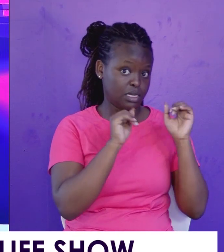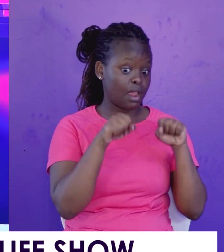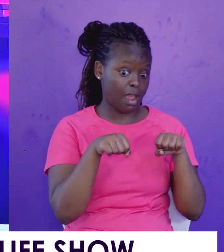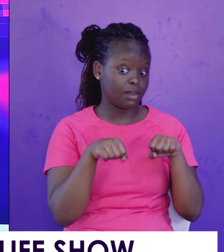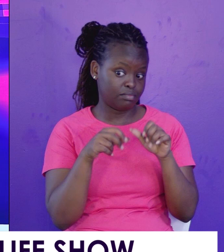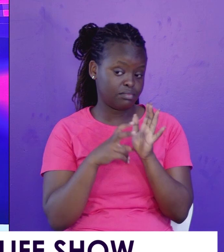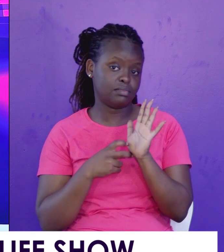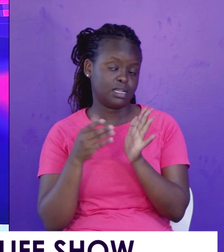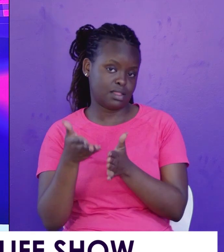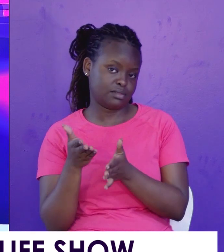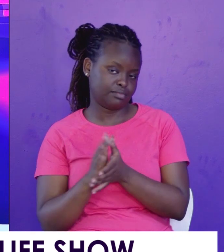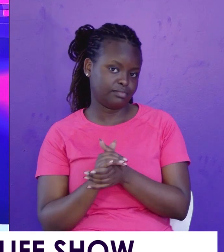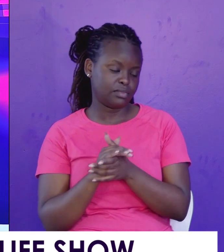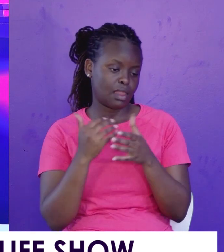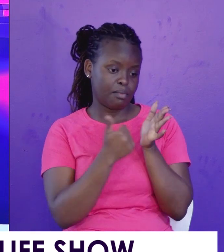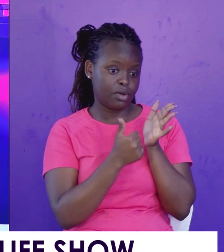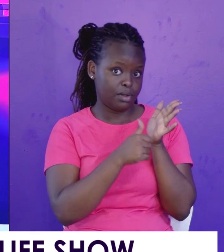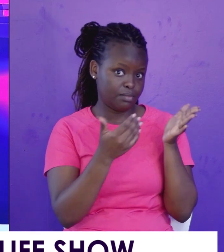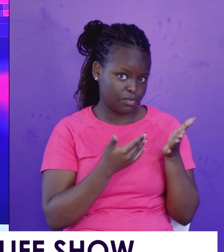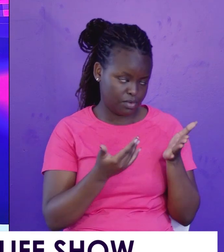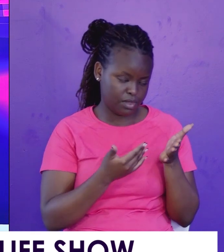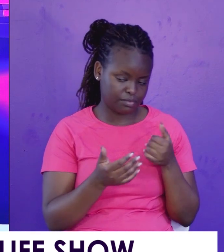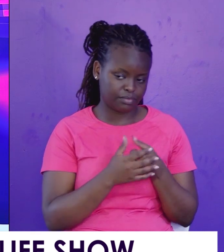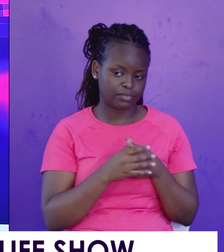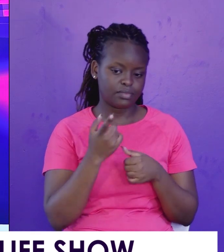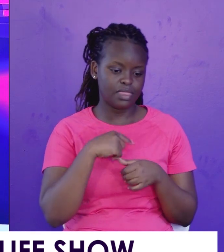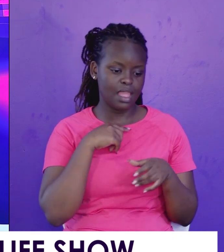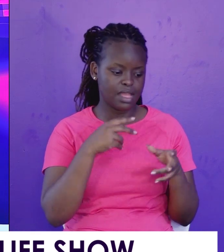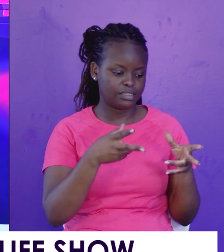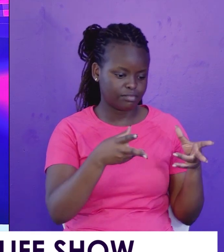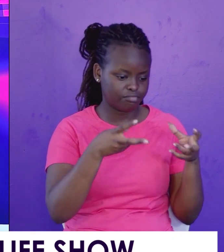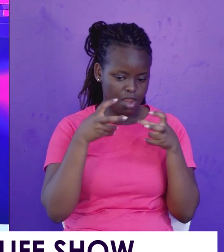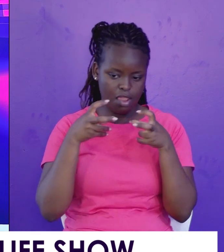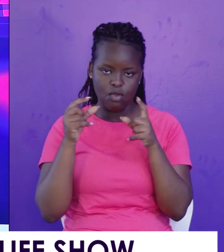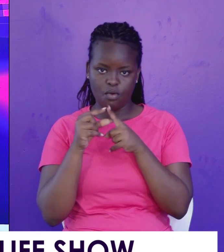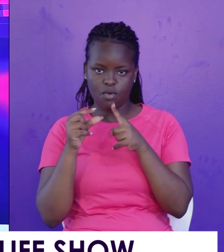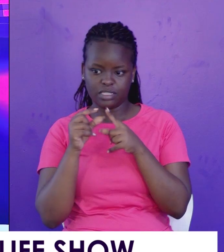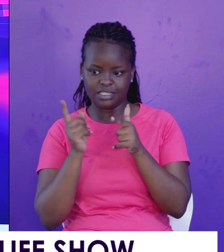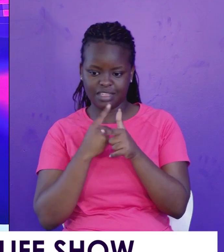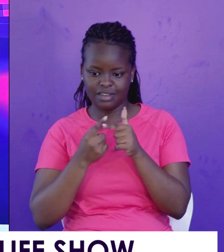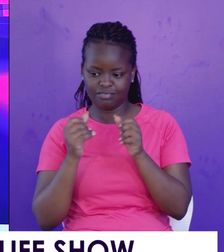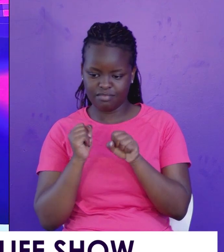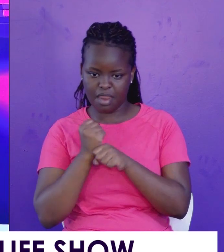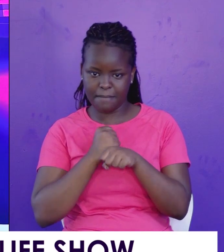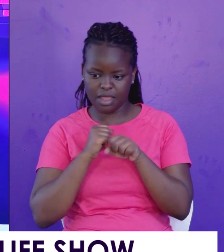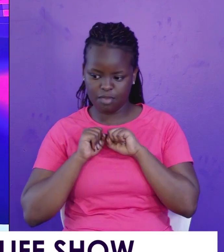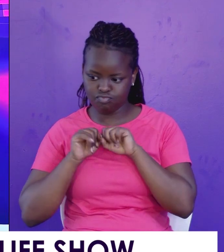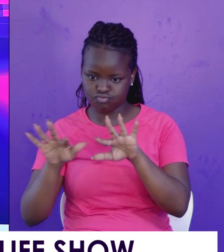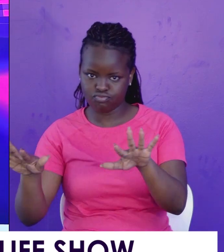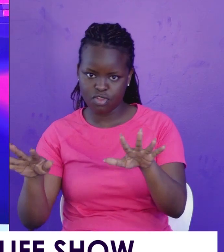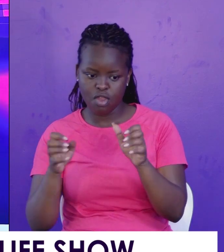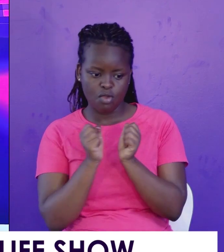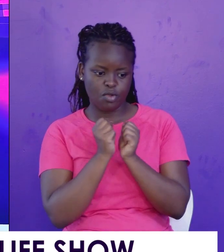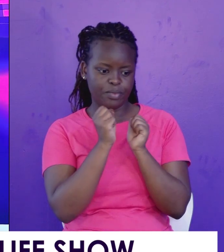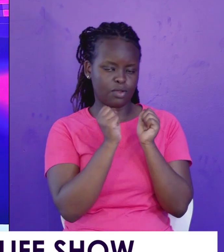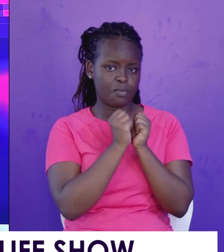it's saying. And you see, the issue is this, that we take words and we make them trend. And sometimes Kumi na Nne Bora, even